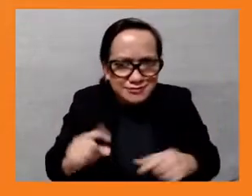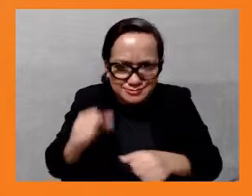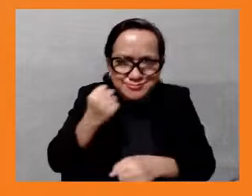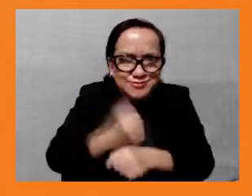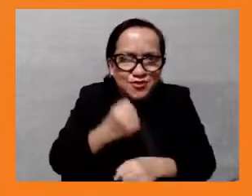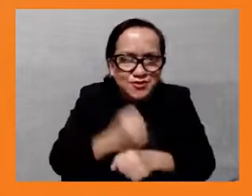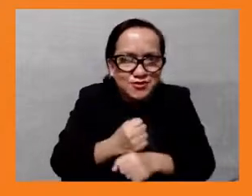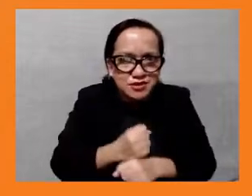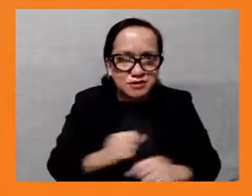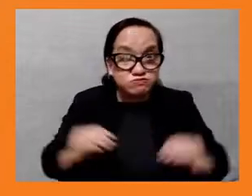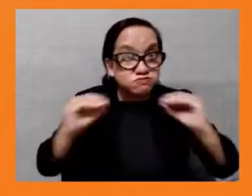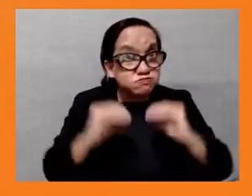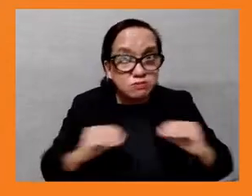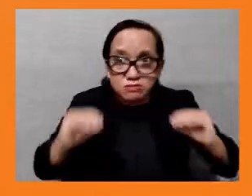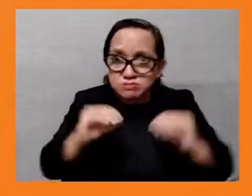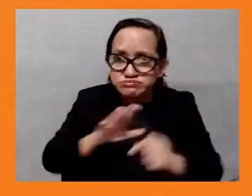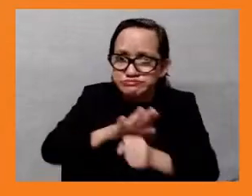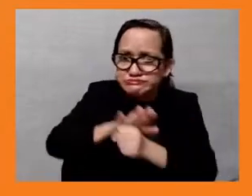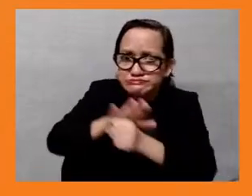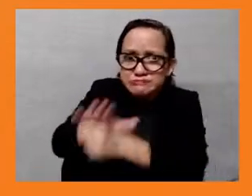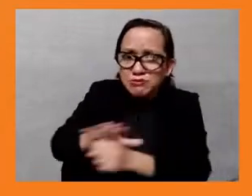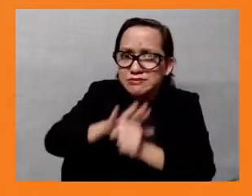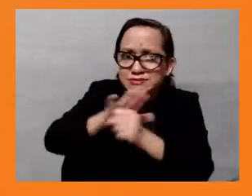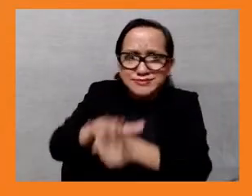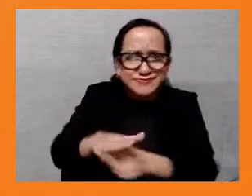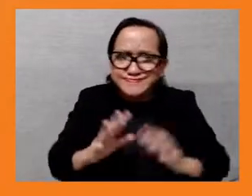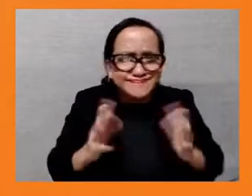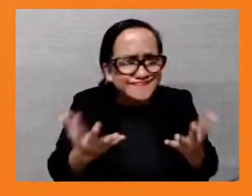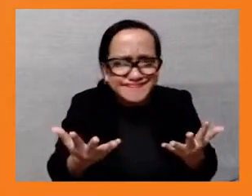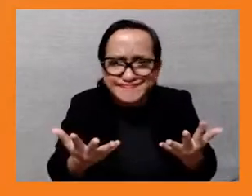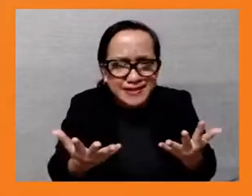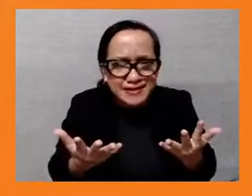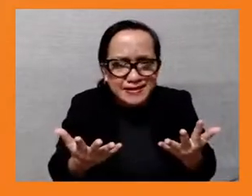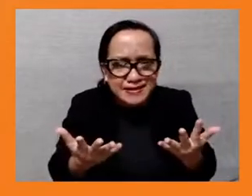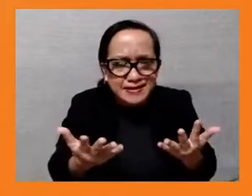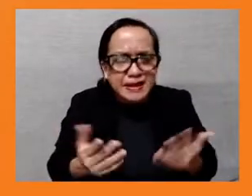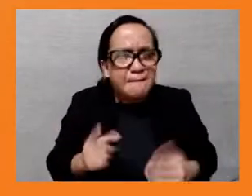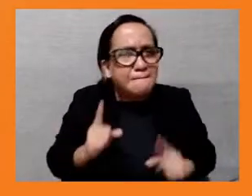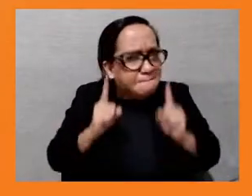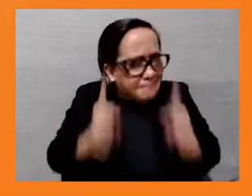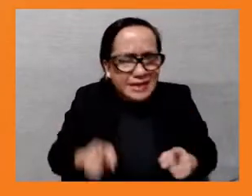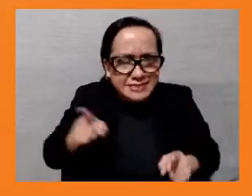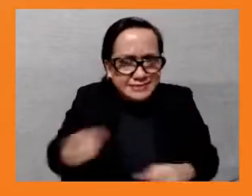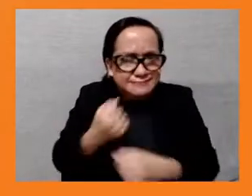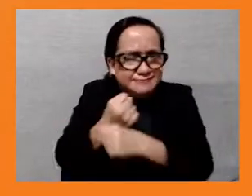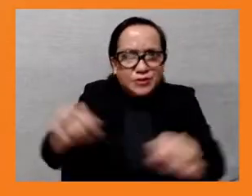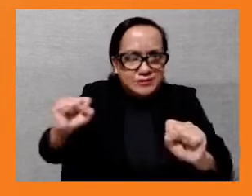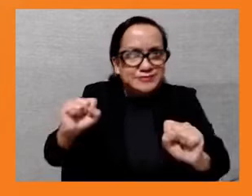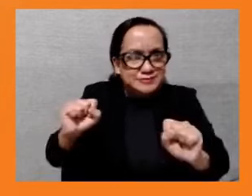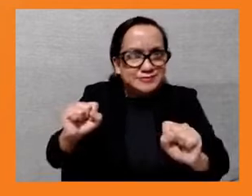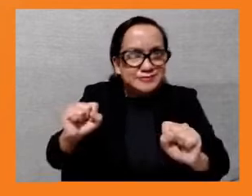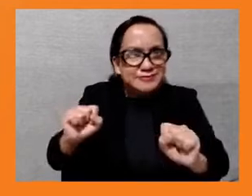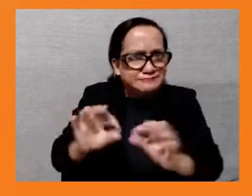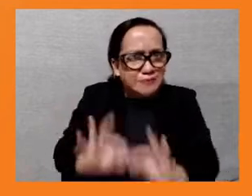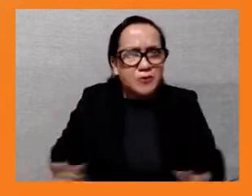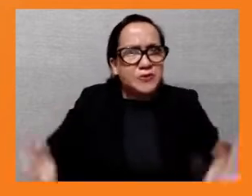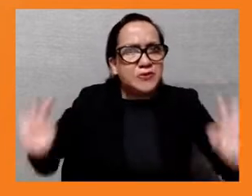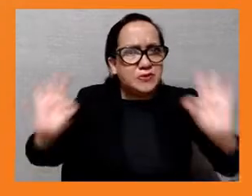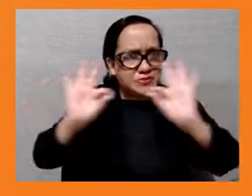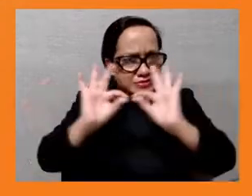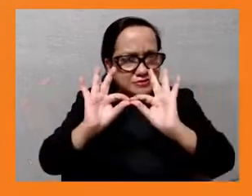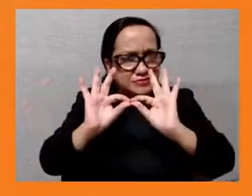least restore the livelihood of displaced all person in real terms relative to pre-project levels and to improve